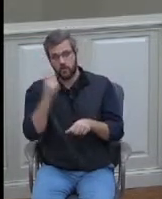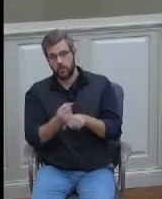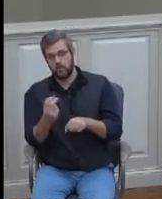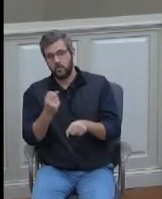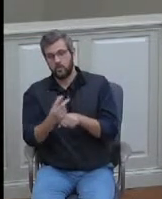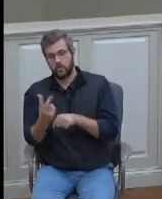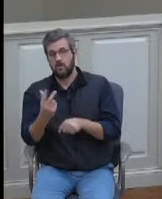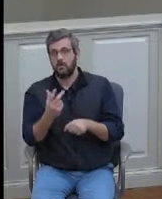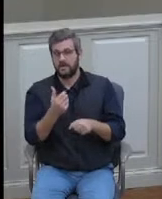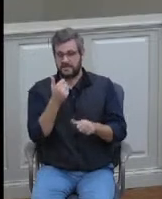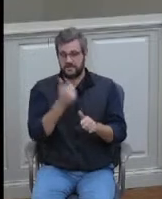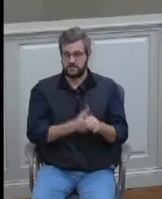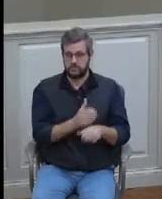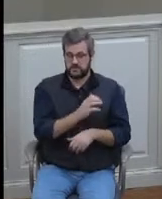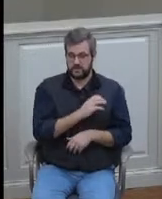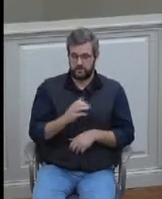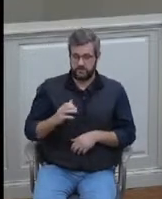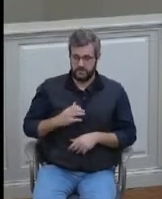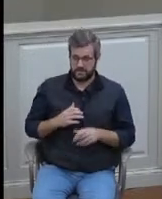committee. We're a